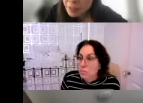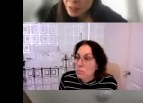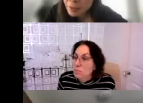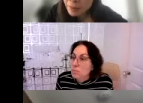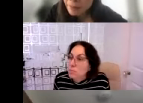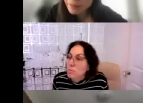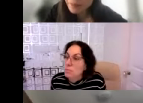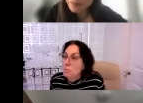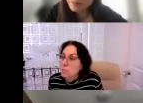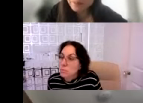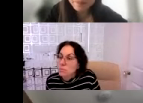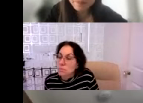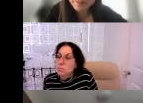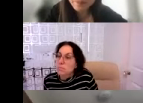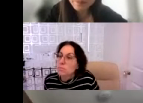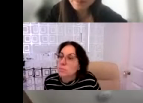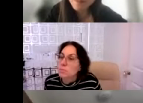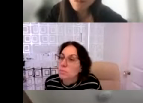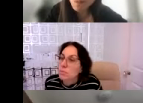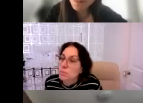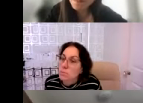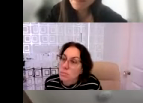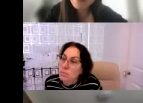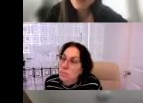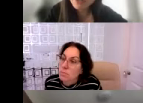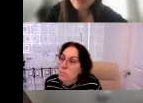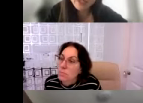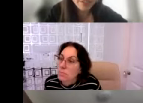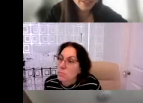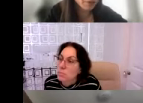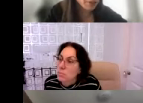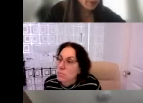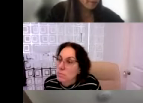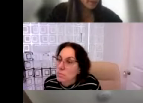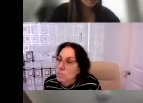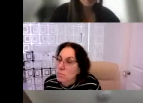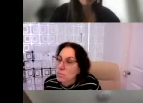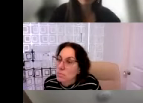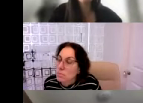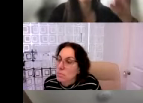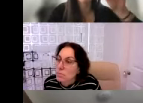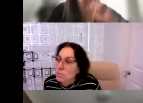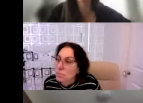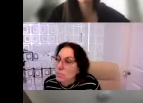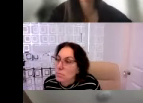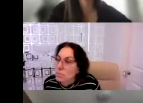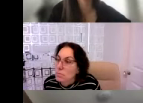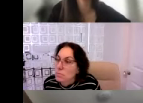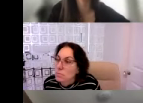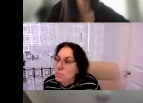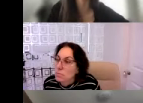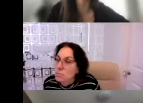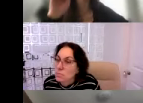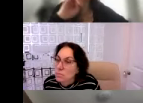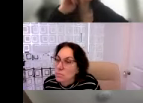So I see a question in the chat from Ted Tereski, who's asking. Do you want me to read it, or you want to read it? Oh yeah, some you people can read might it. be That'd just